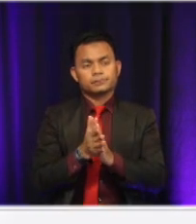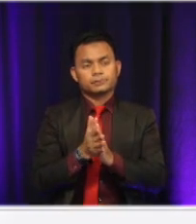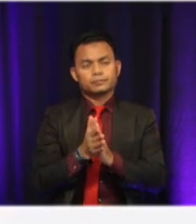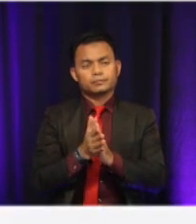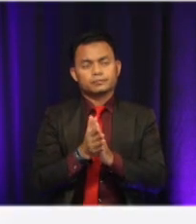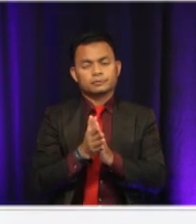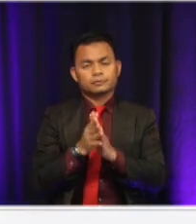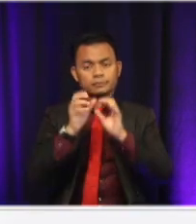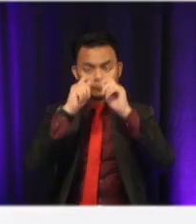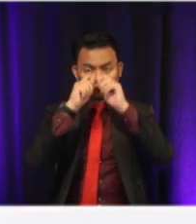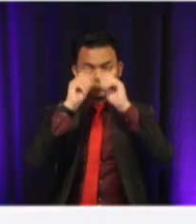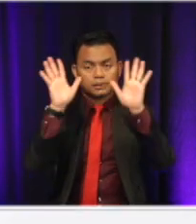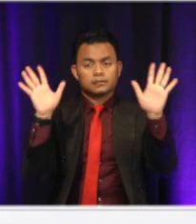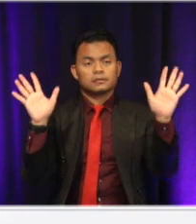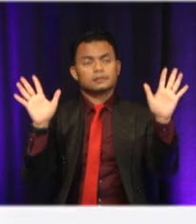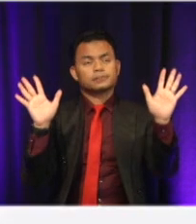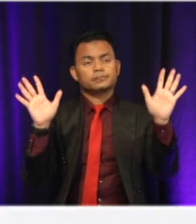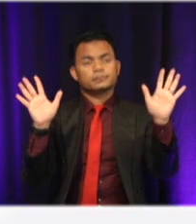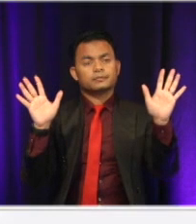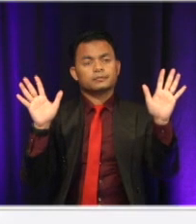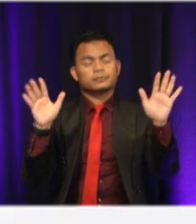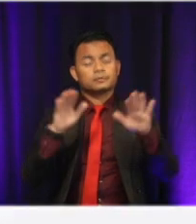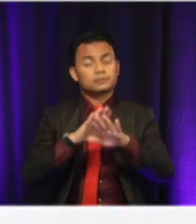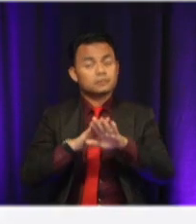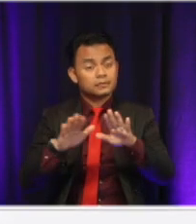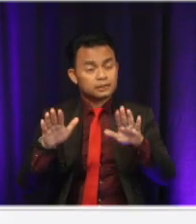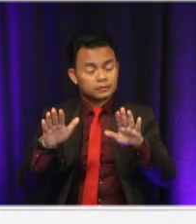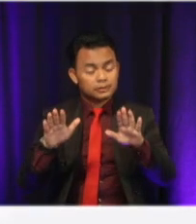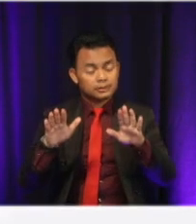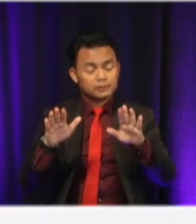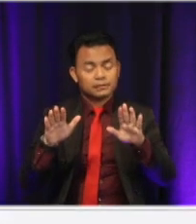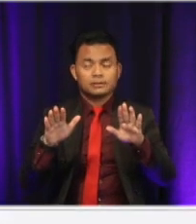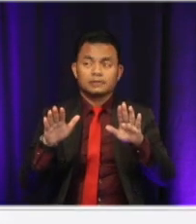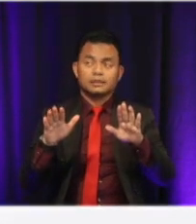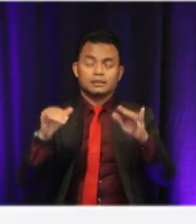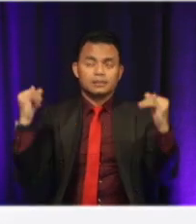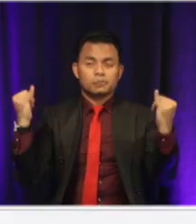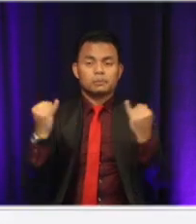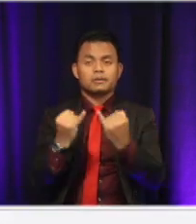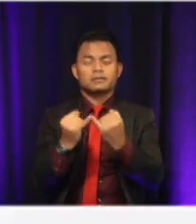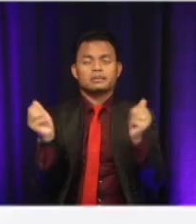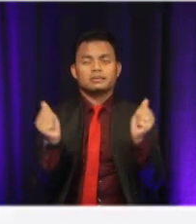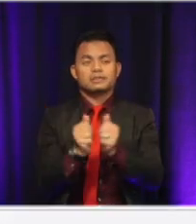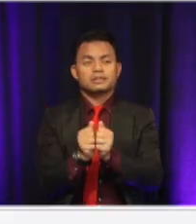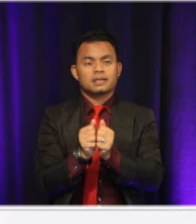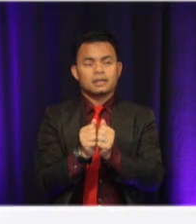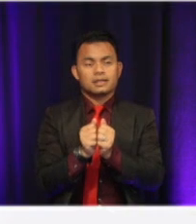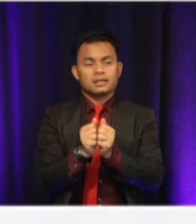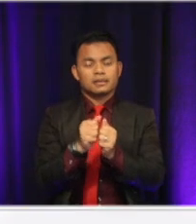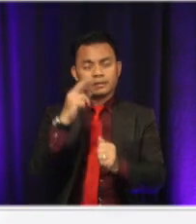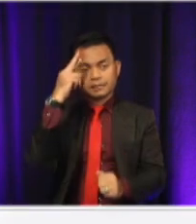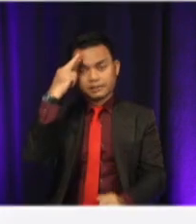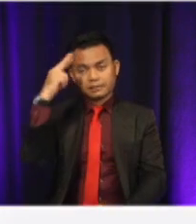that expectations are not met with reality. She's quite upset with